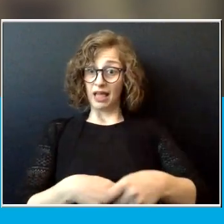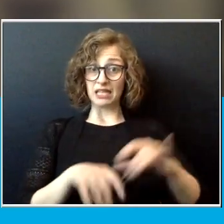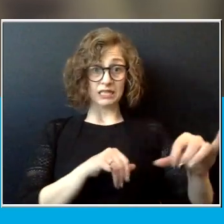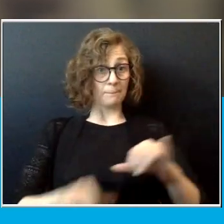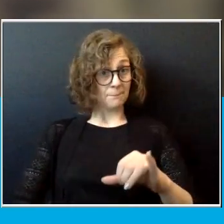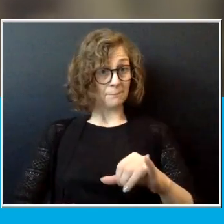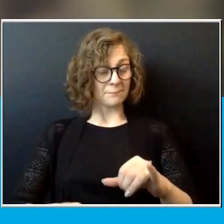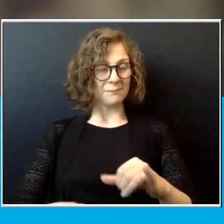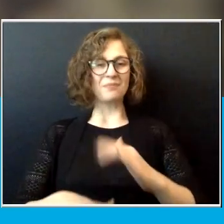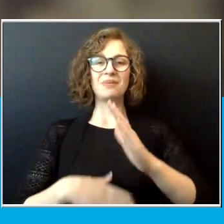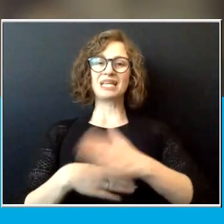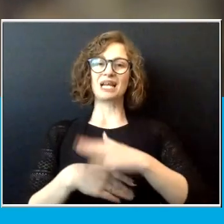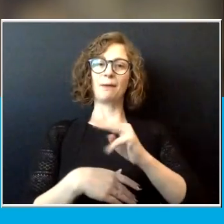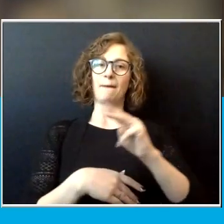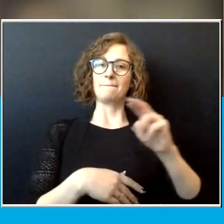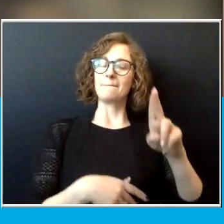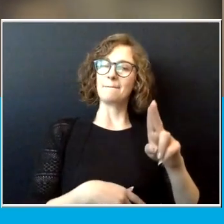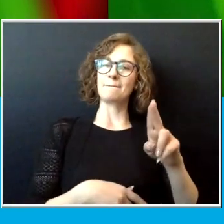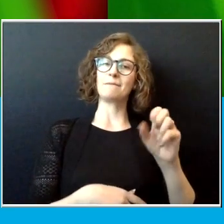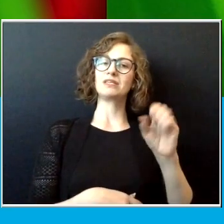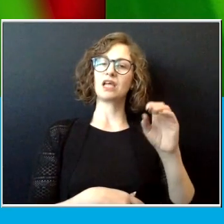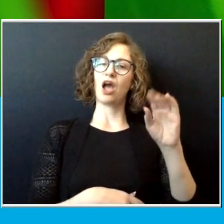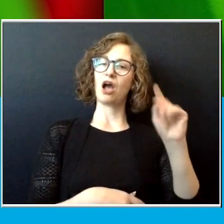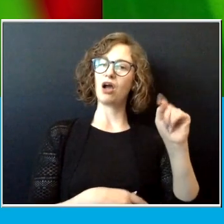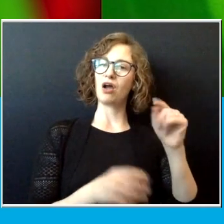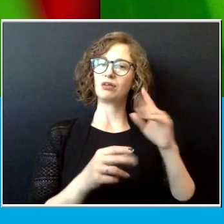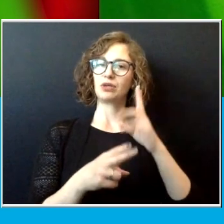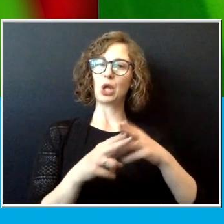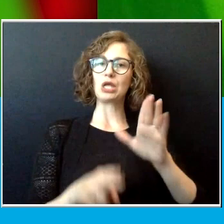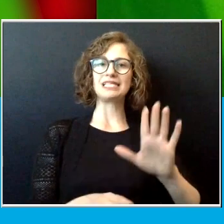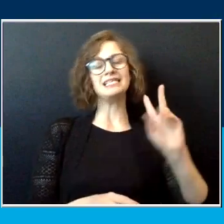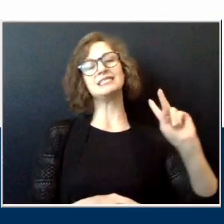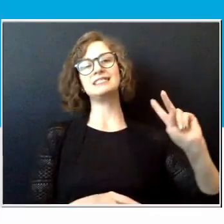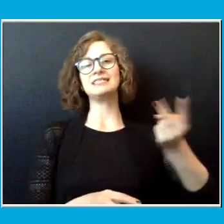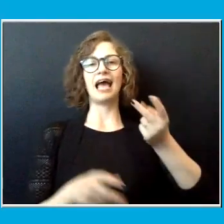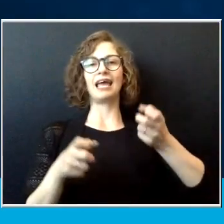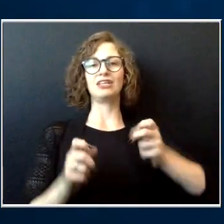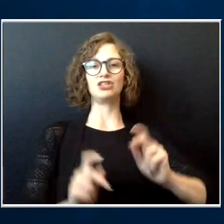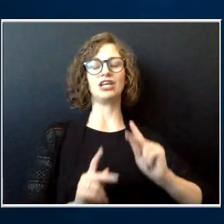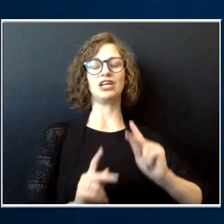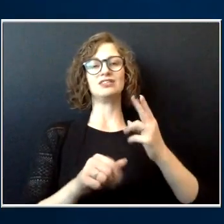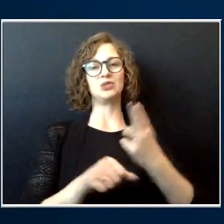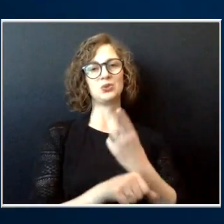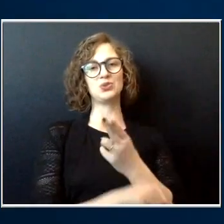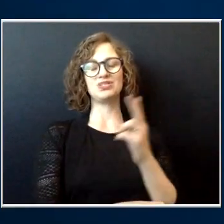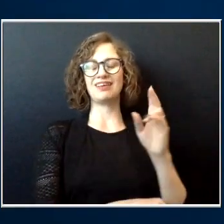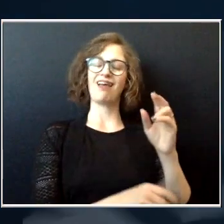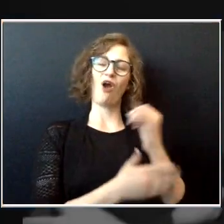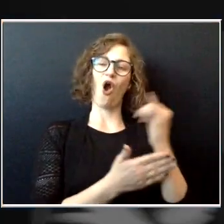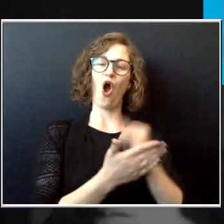second chance that Scott calls his second life, using art to pay it forward. Tuesday at 8.